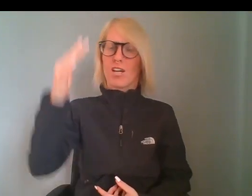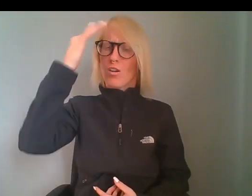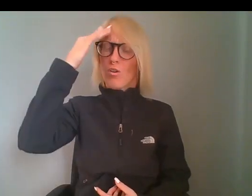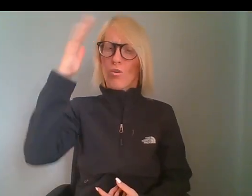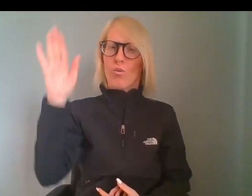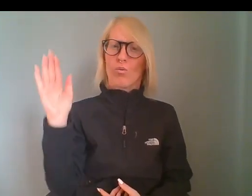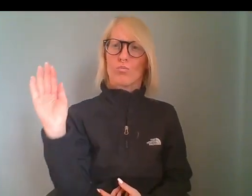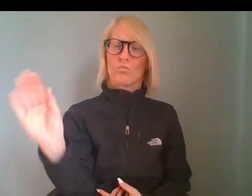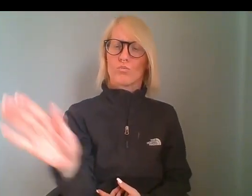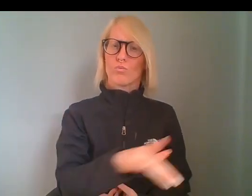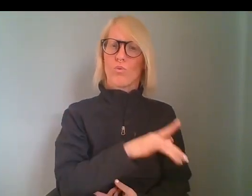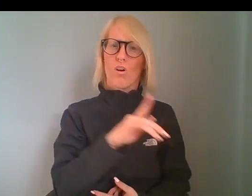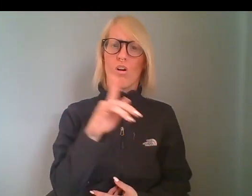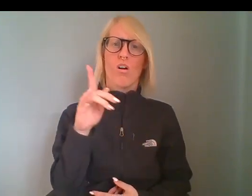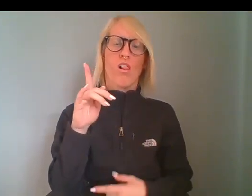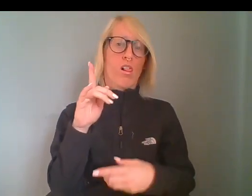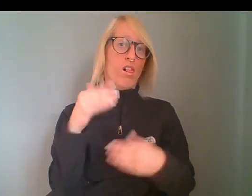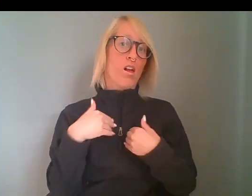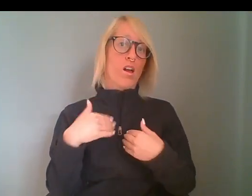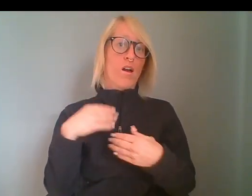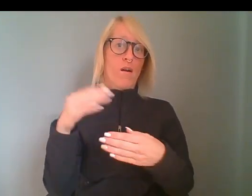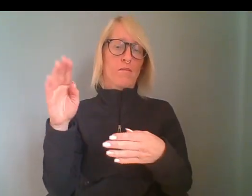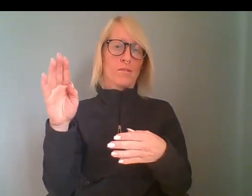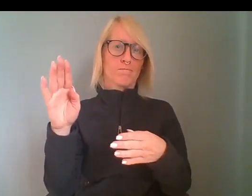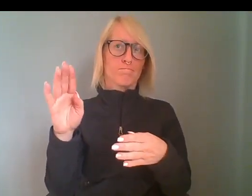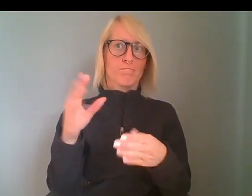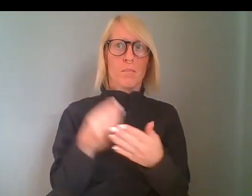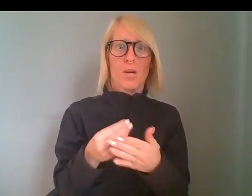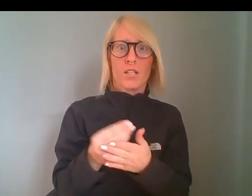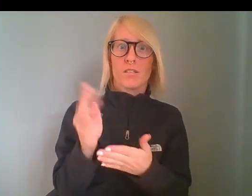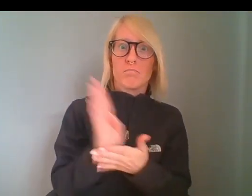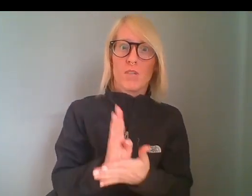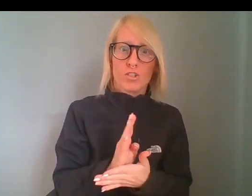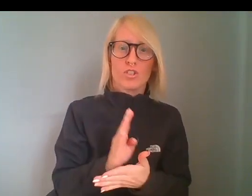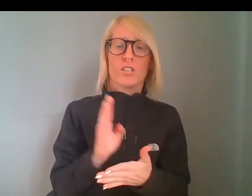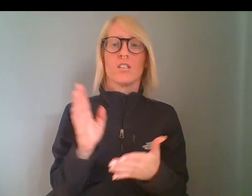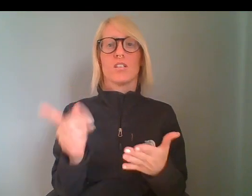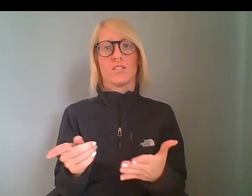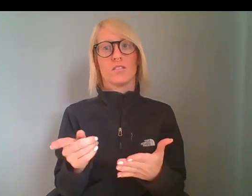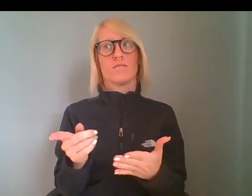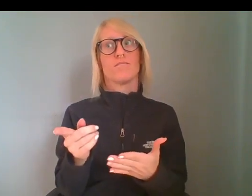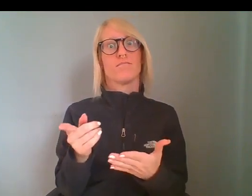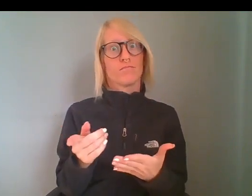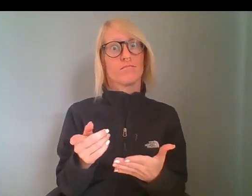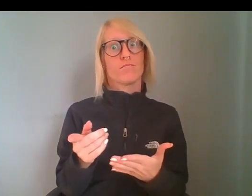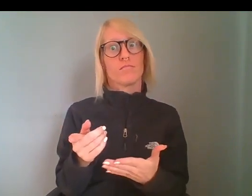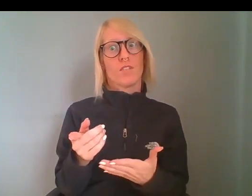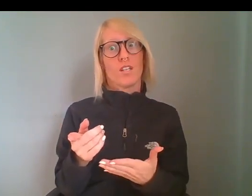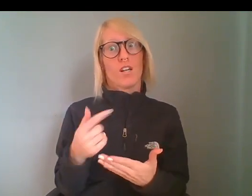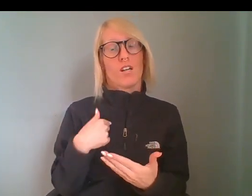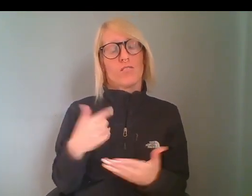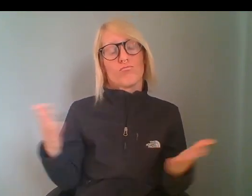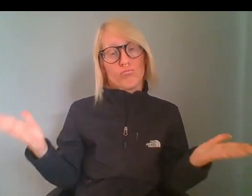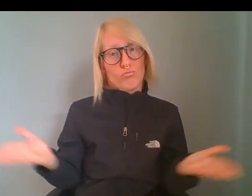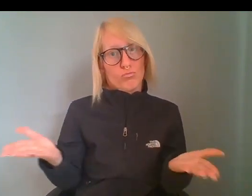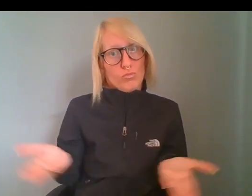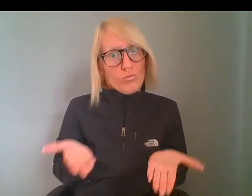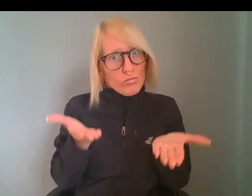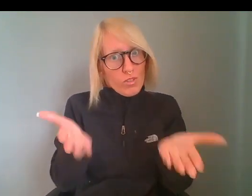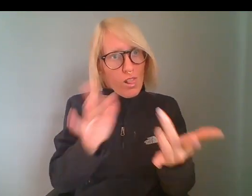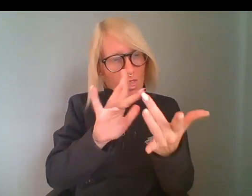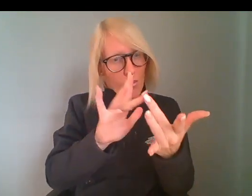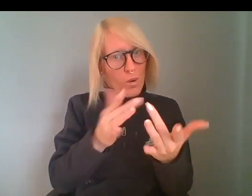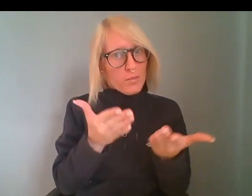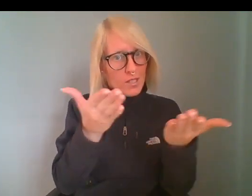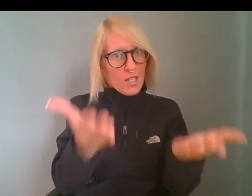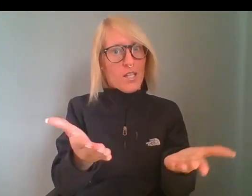is a way to try to link you up with a volunteer. So I encourage you to take a look at that site and see if that can be a resource to you.